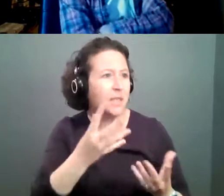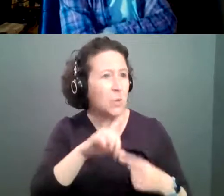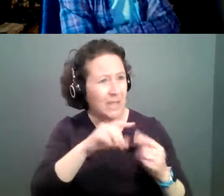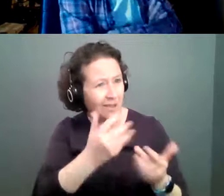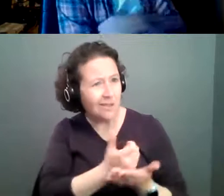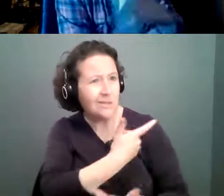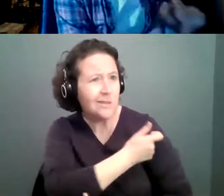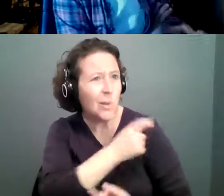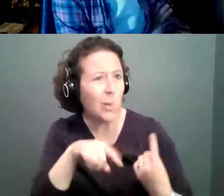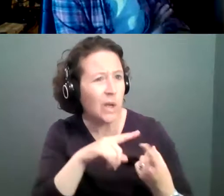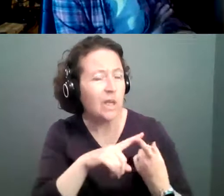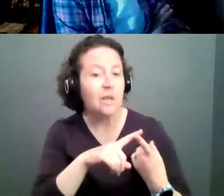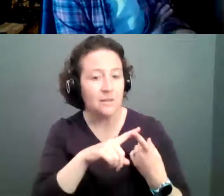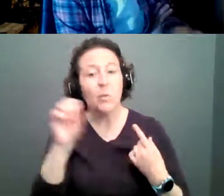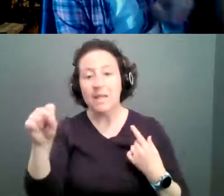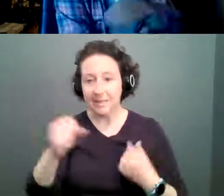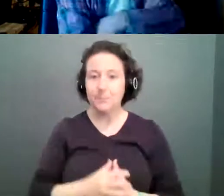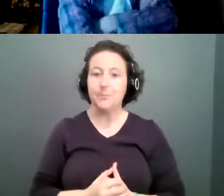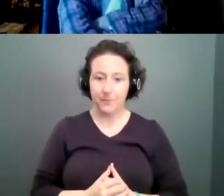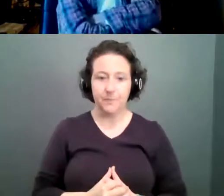it. So yes, we have.